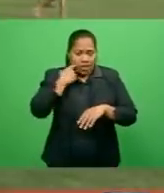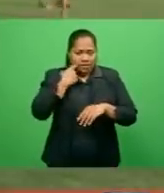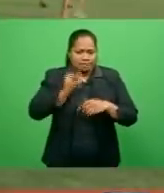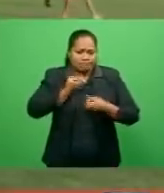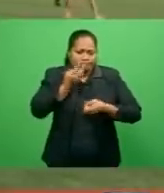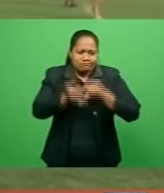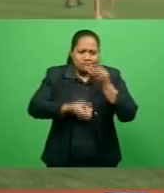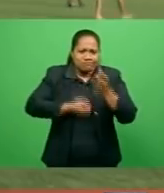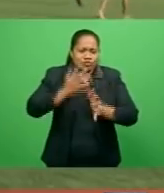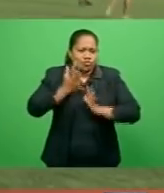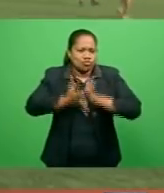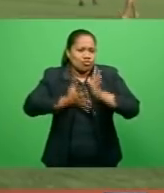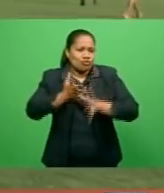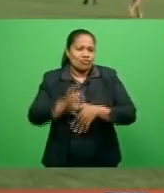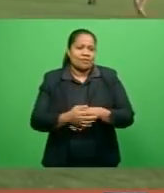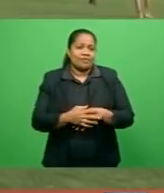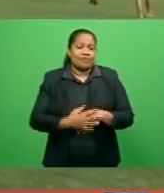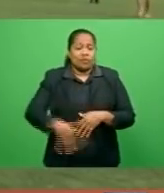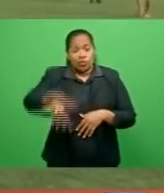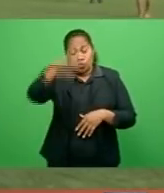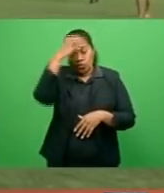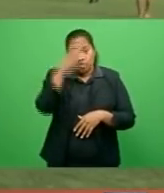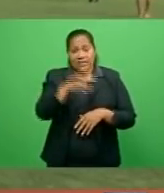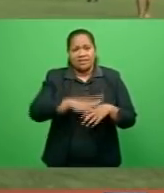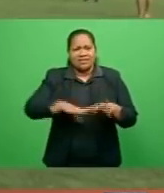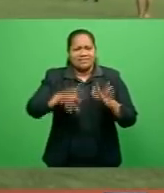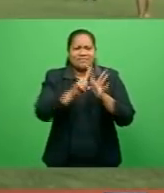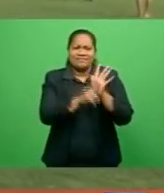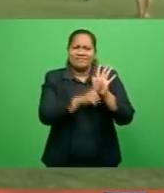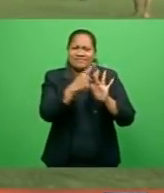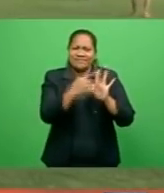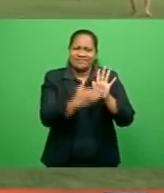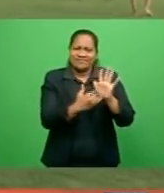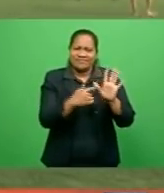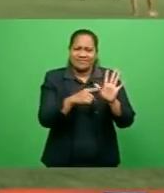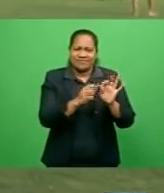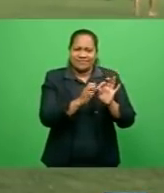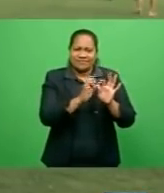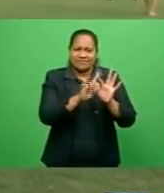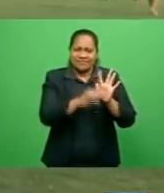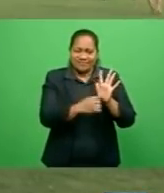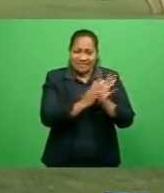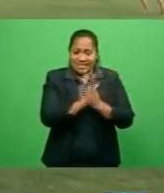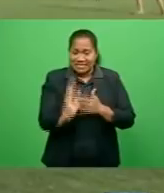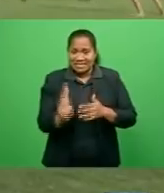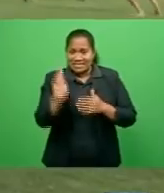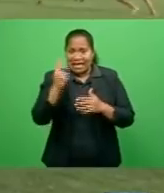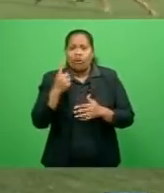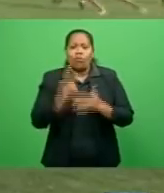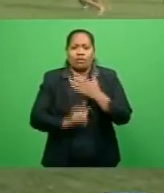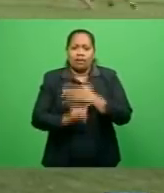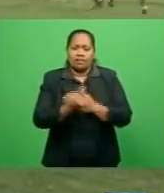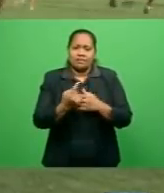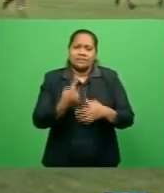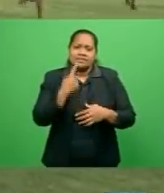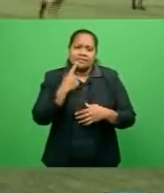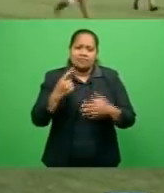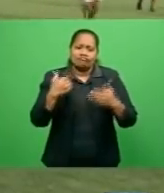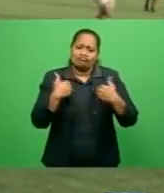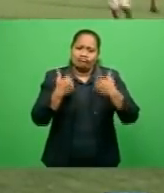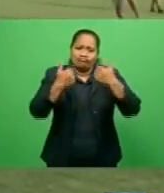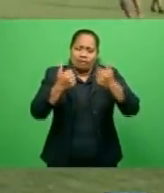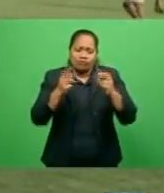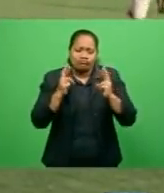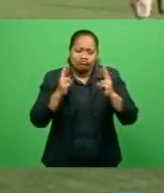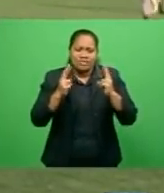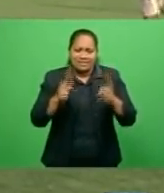Queen Elizabeth II, the very royal from whom Fiji gained independence, sent their well wishes to the people of Fiji, saying she remembers fondly her